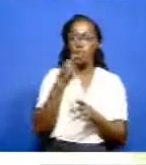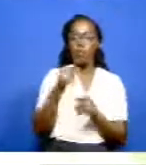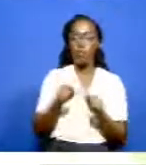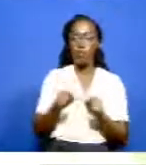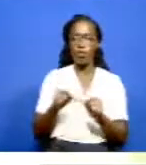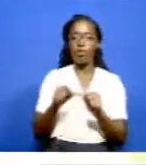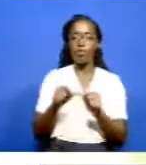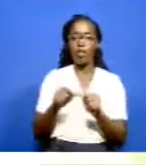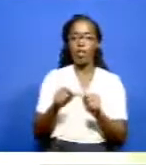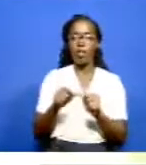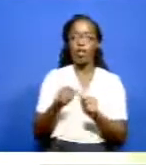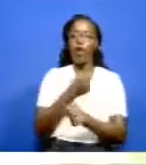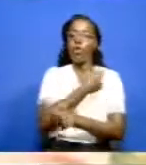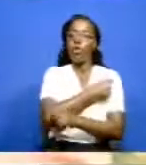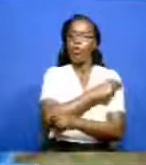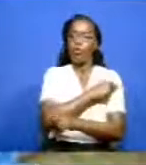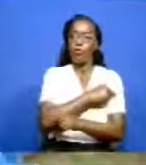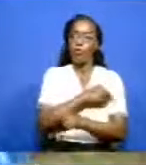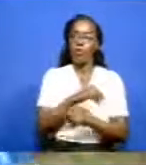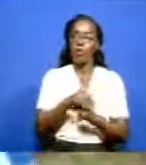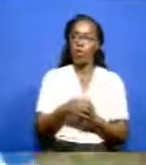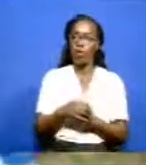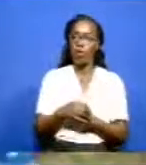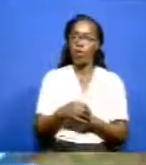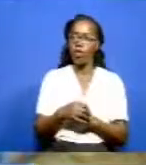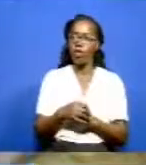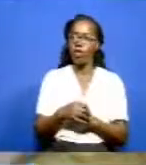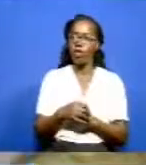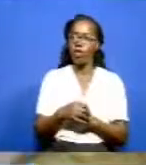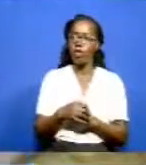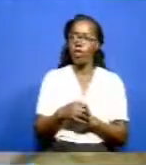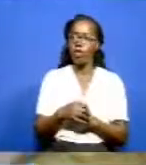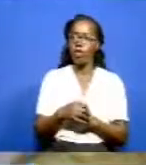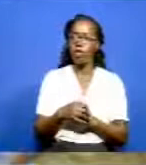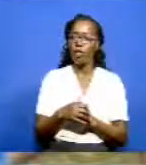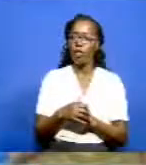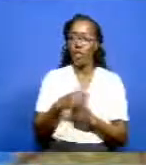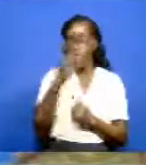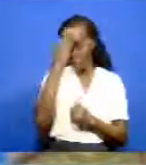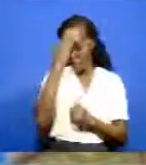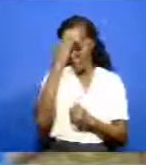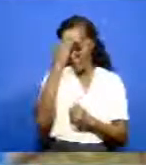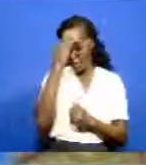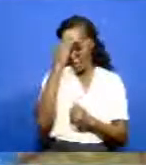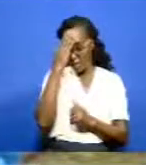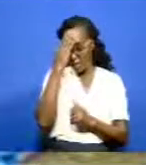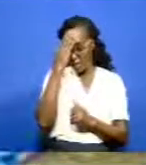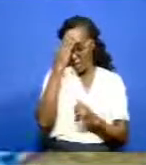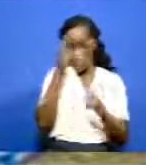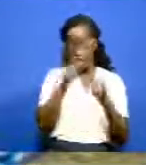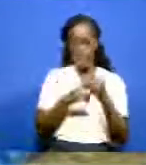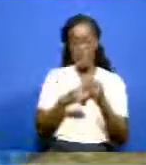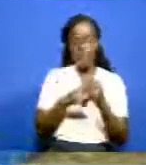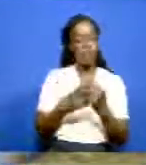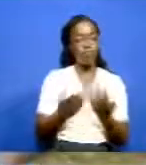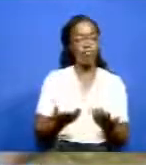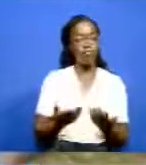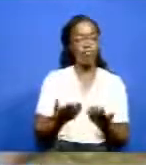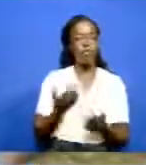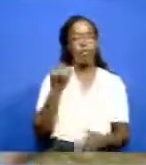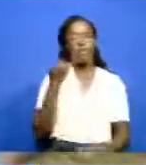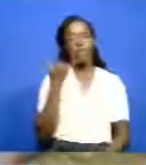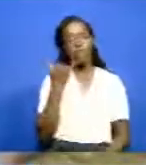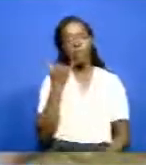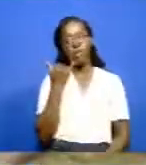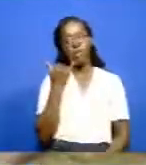at the Kakamega Referral Hospital. Kufika Jumatatu saa moja wananipikia simu